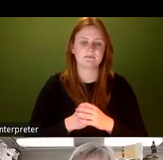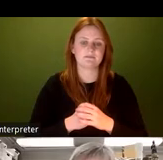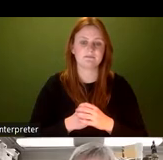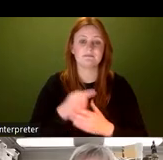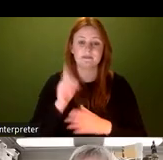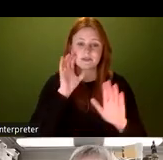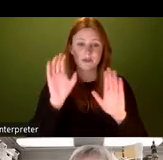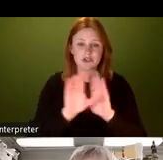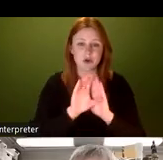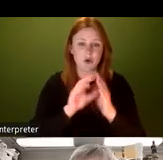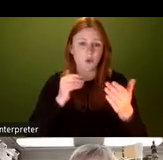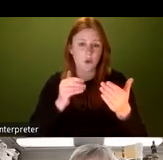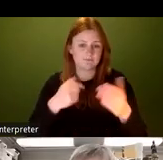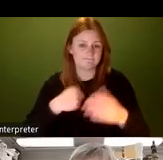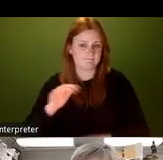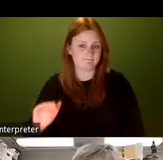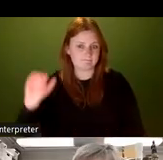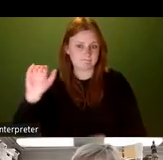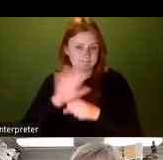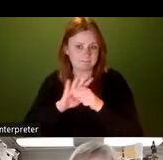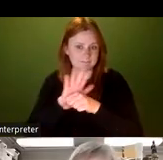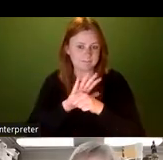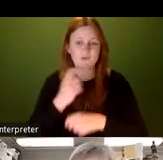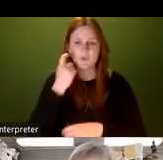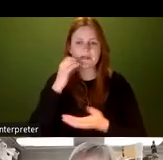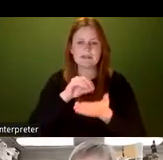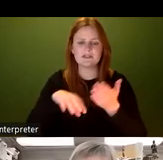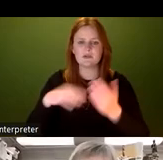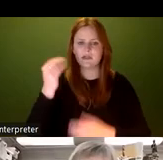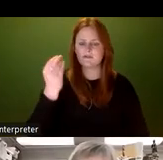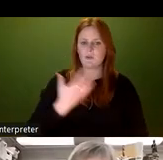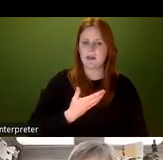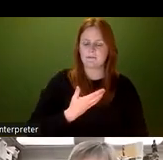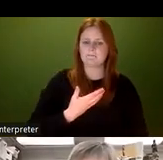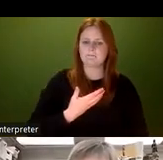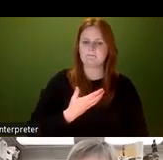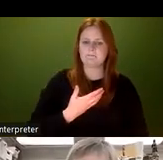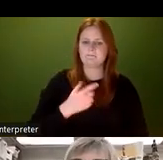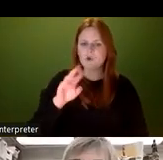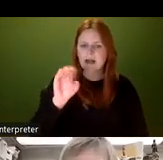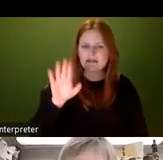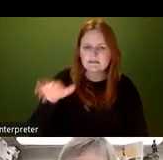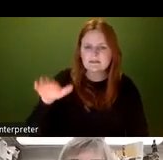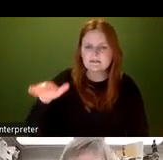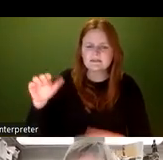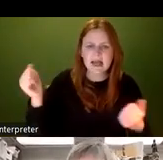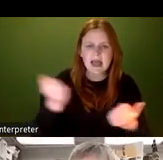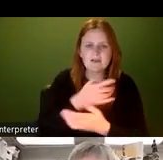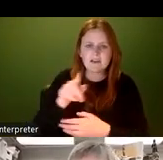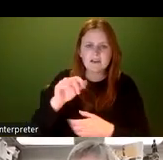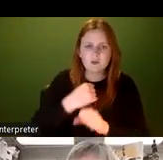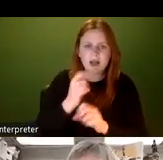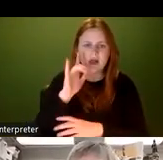grew up. I recently had a student say to me, Grace, everything you make looks